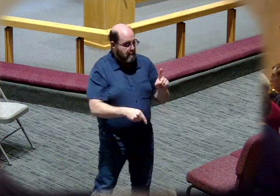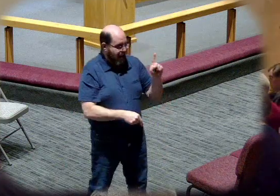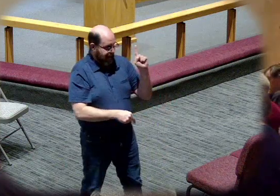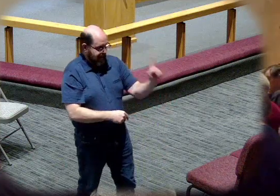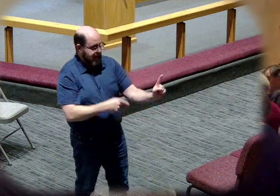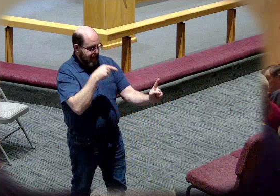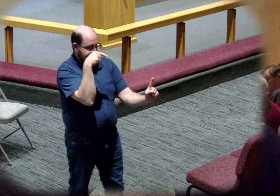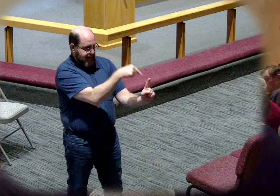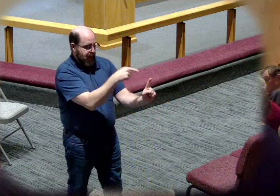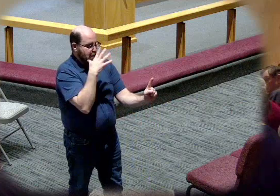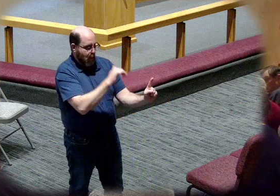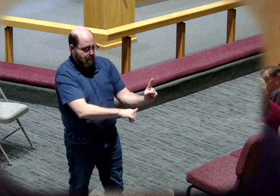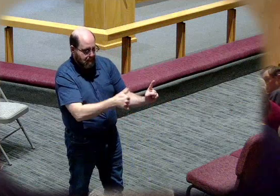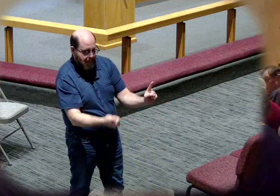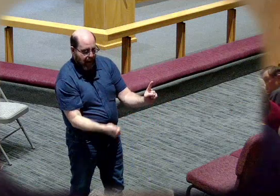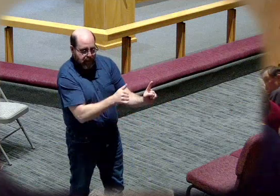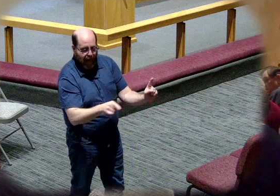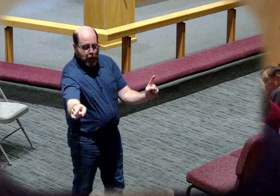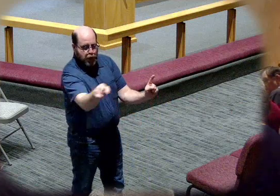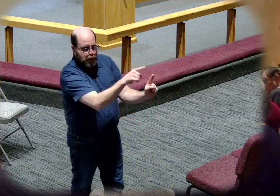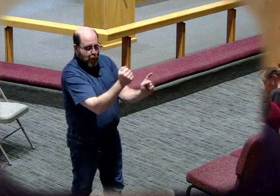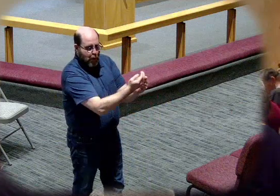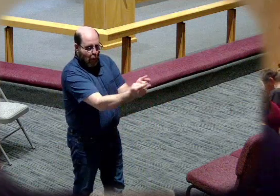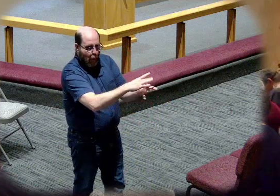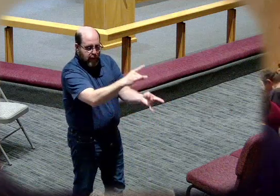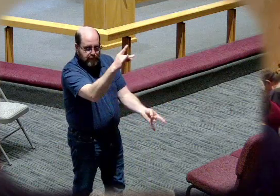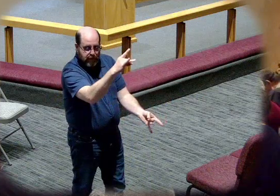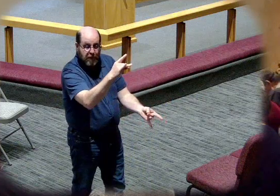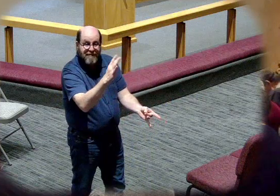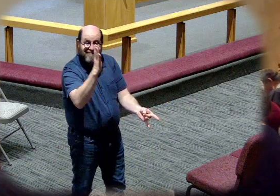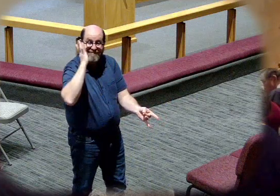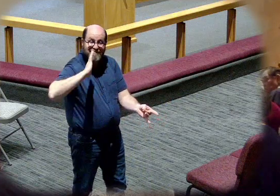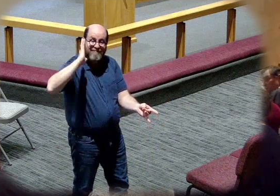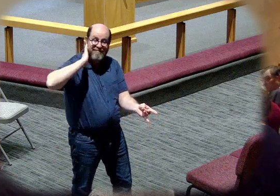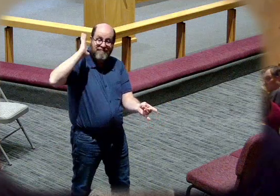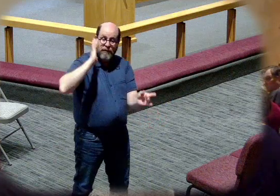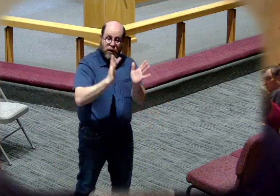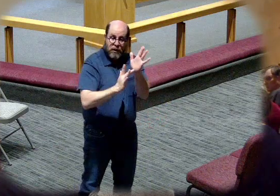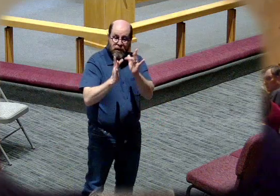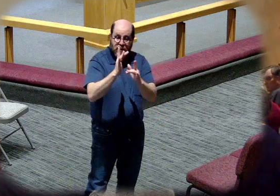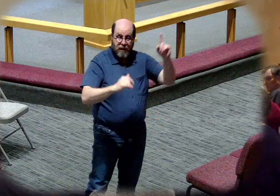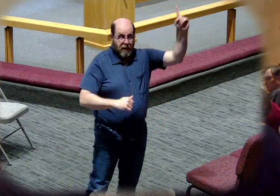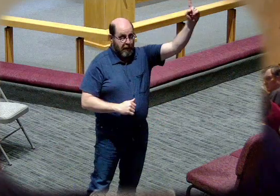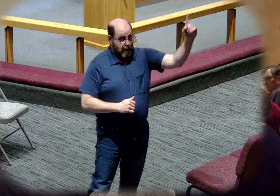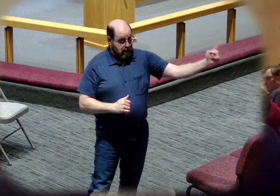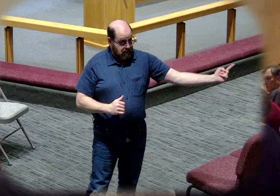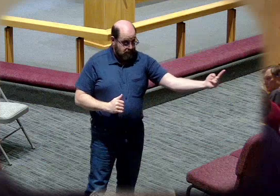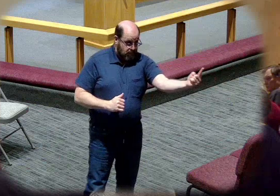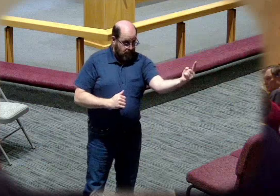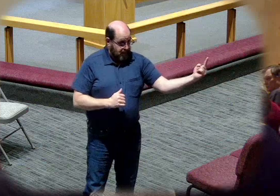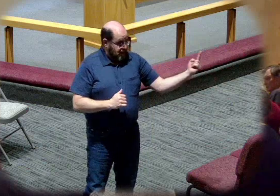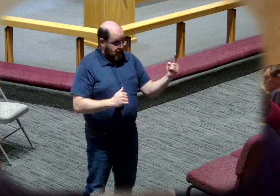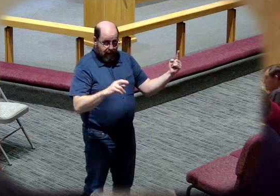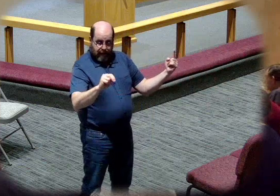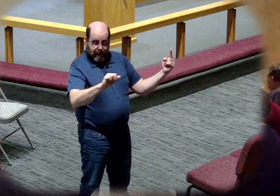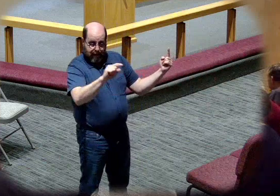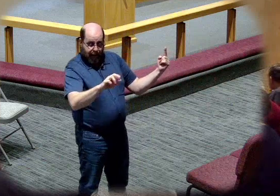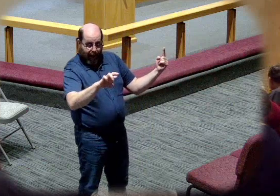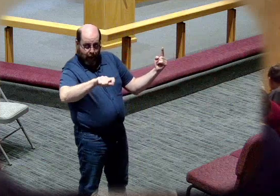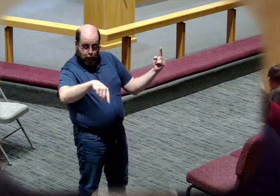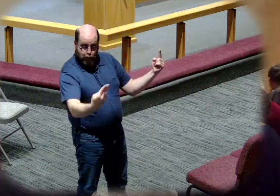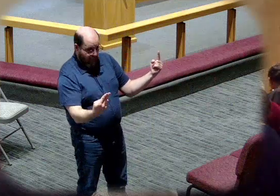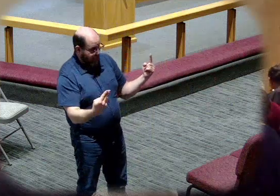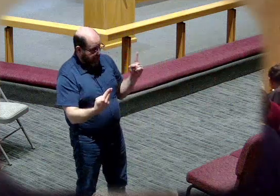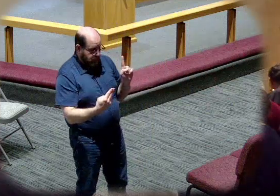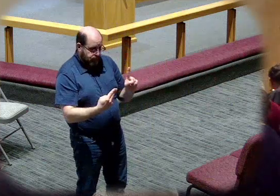baptize you with the Holy Spirit. In those days, Jesus came from Nazareth of Galilee and was baptized by John